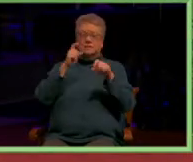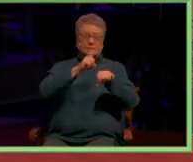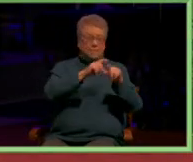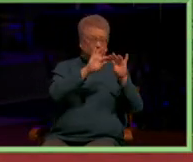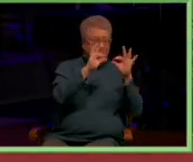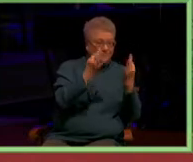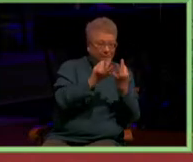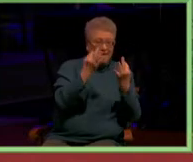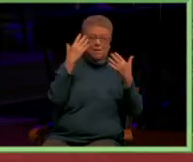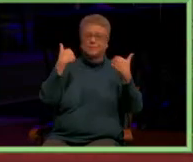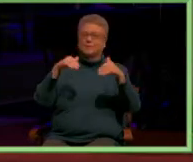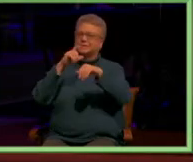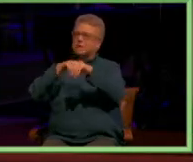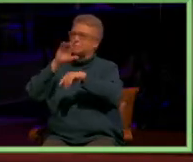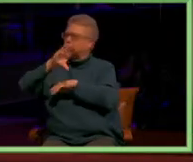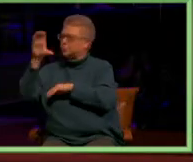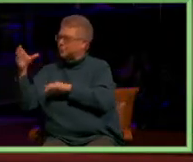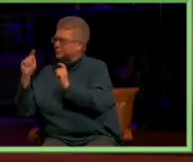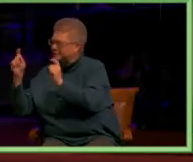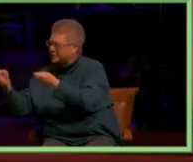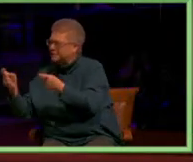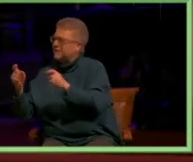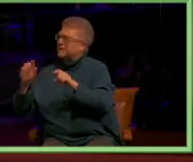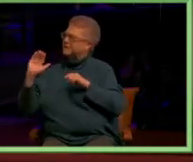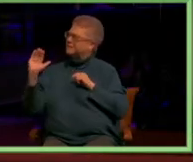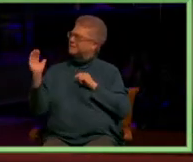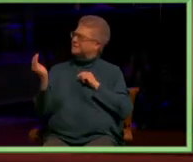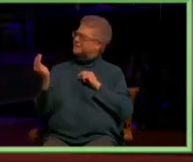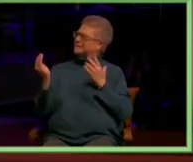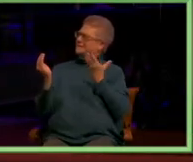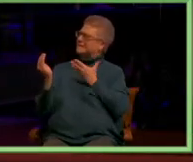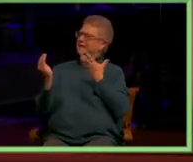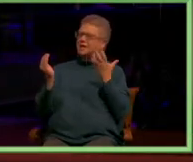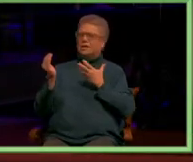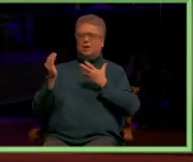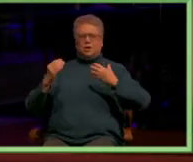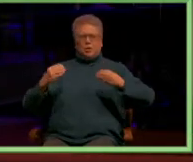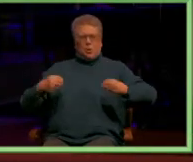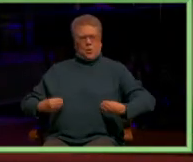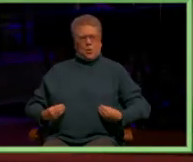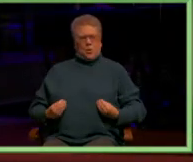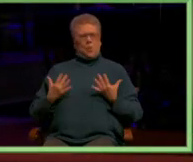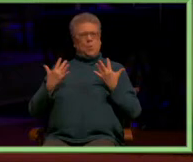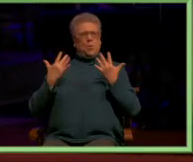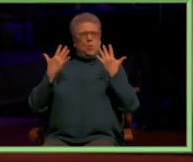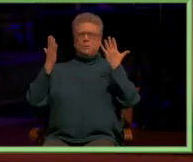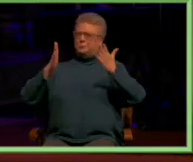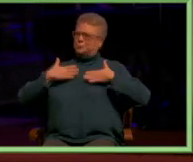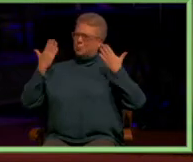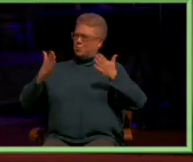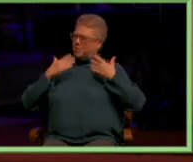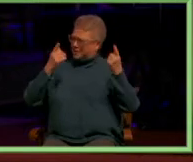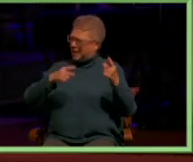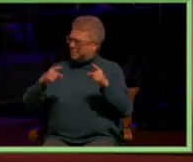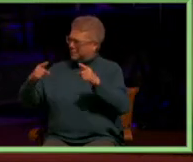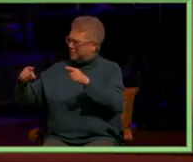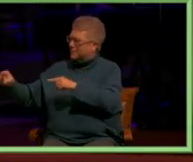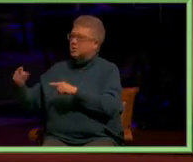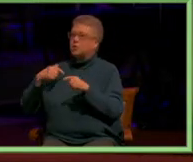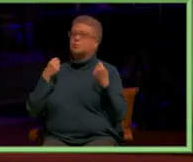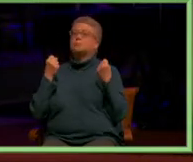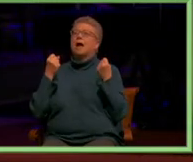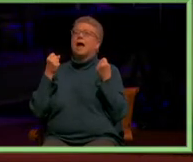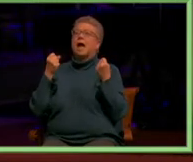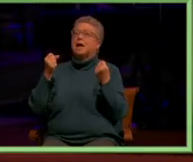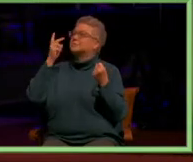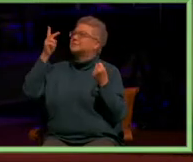you're going to have time with Christmas presents, and there just seems to be this wave of joy that fills the air. I mean, when you ride down the road and see